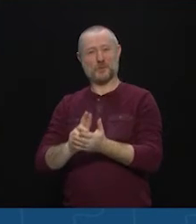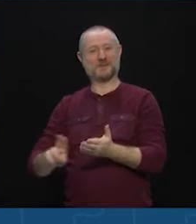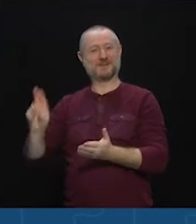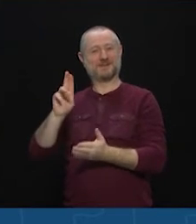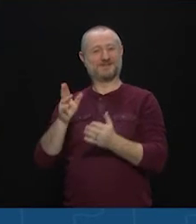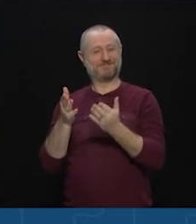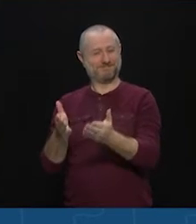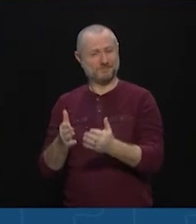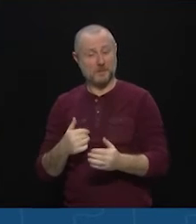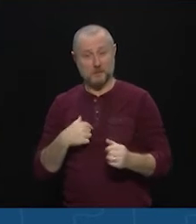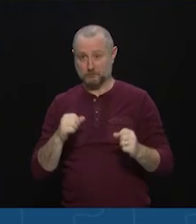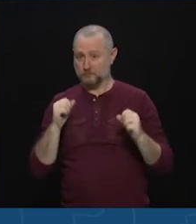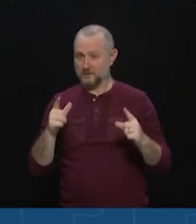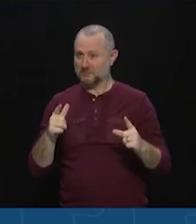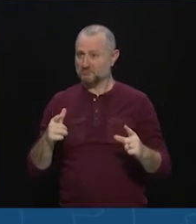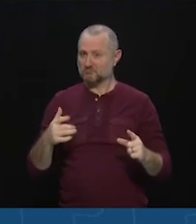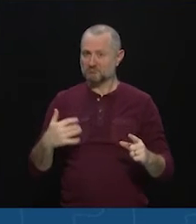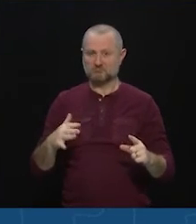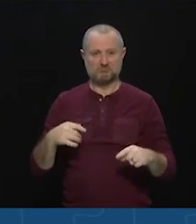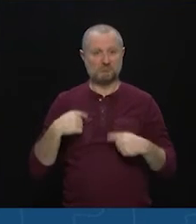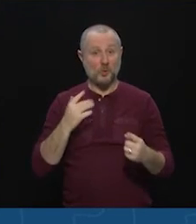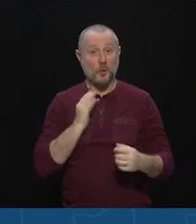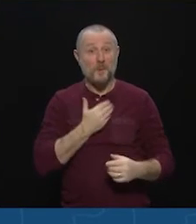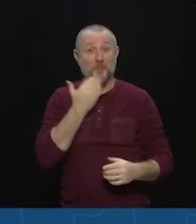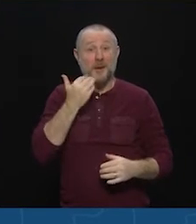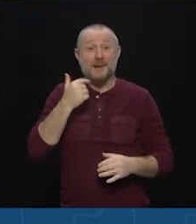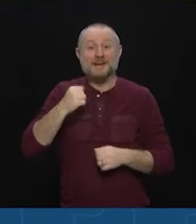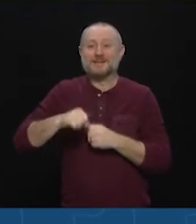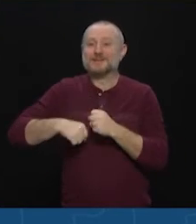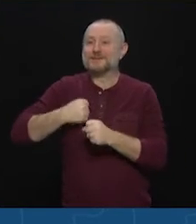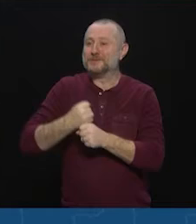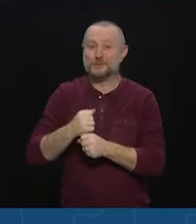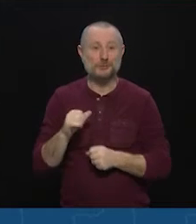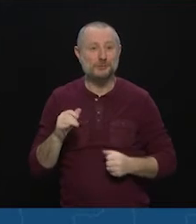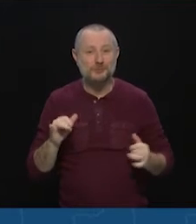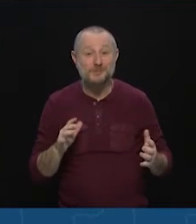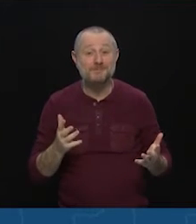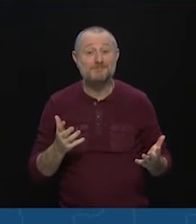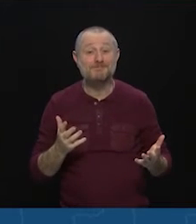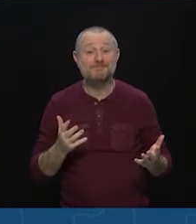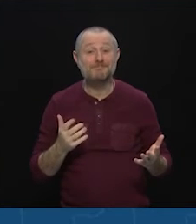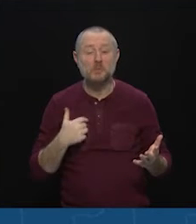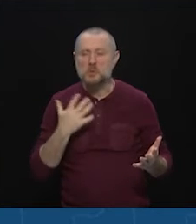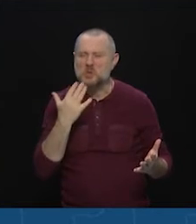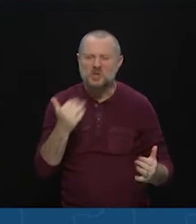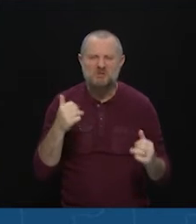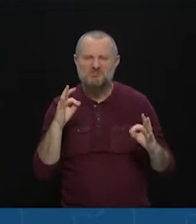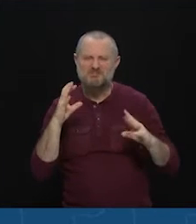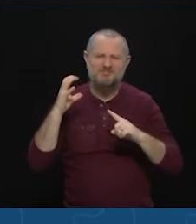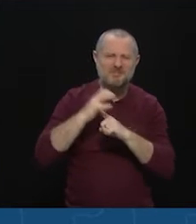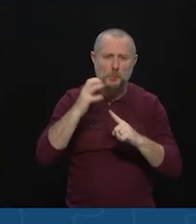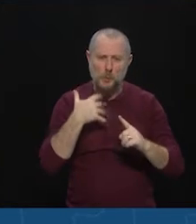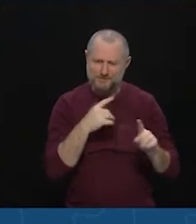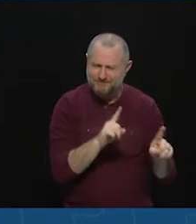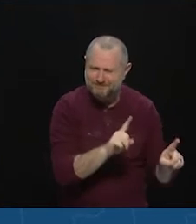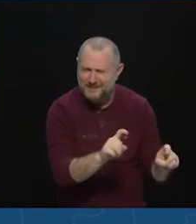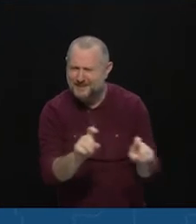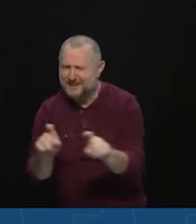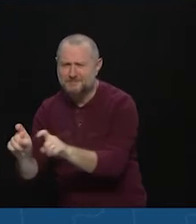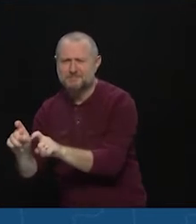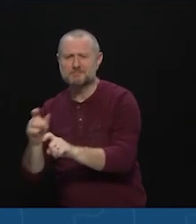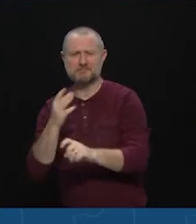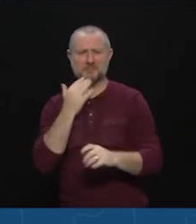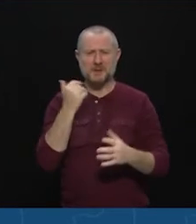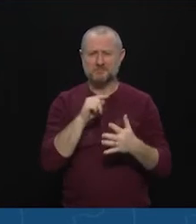When we needed a reliable COVID test, the best saliva tests in the nation came from upstate. And by conducting over 2 million tests